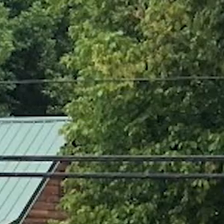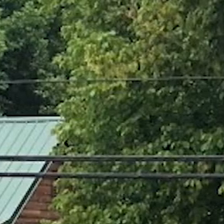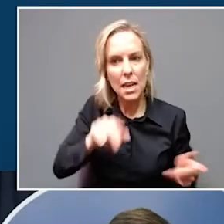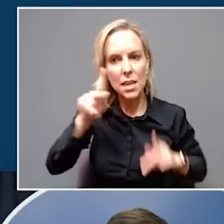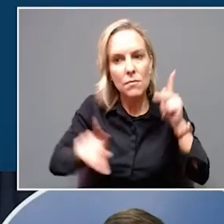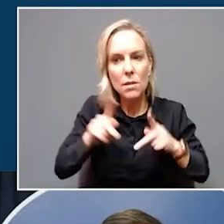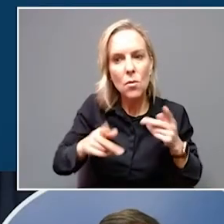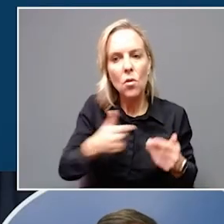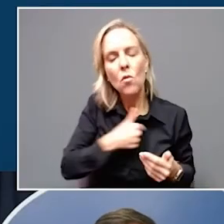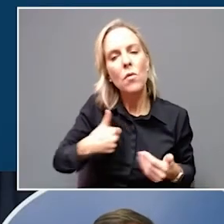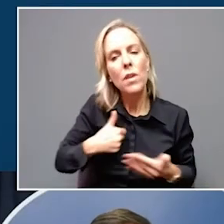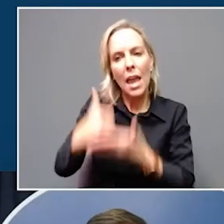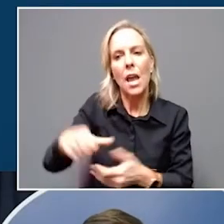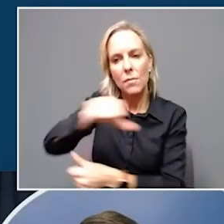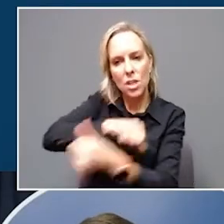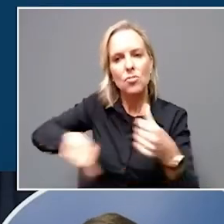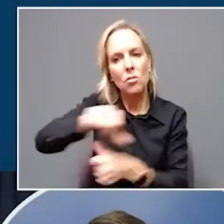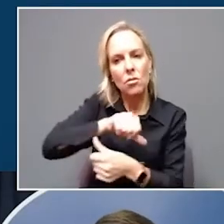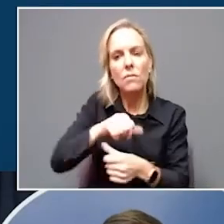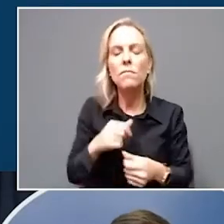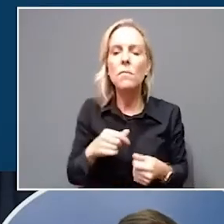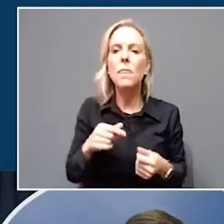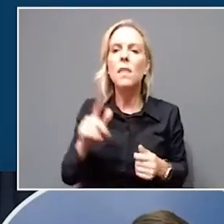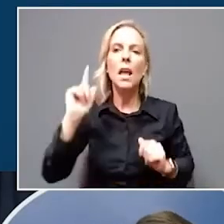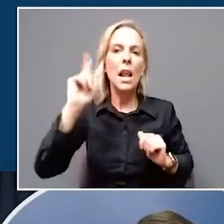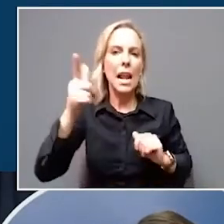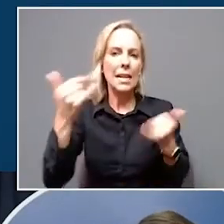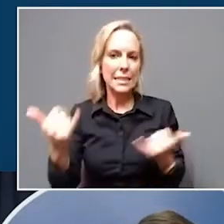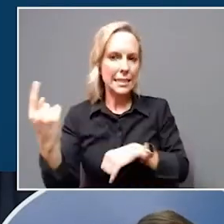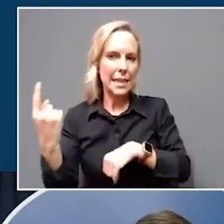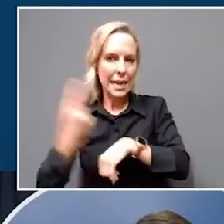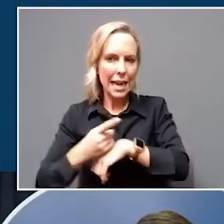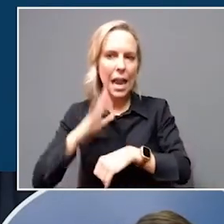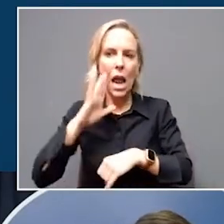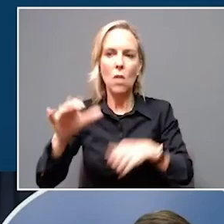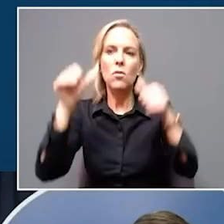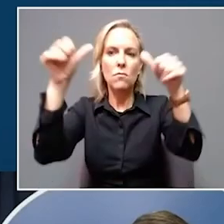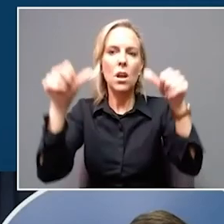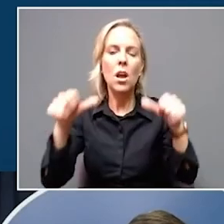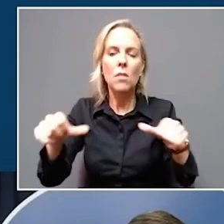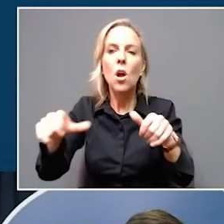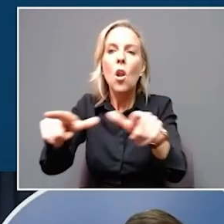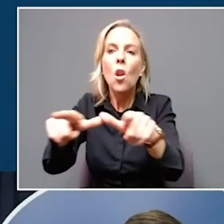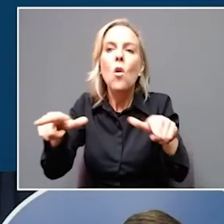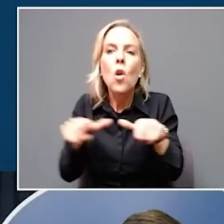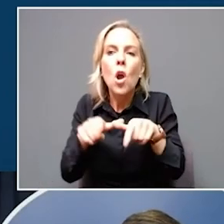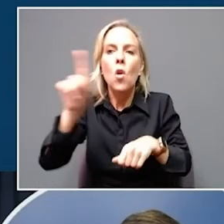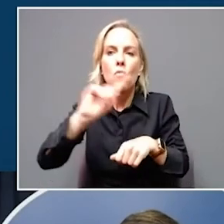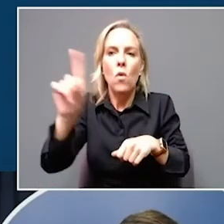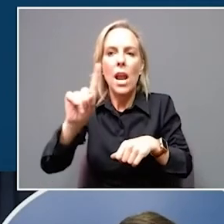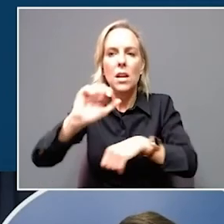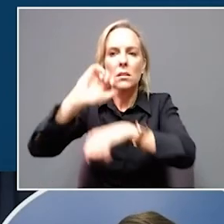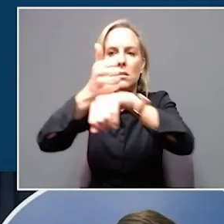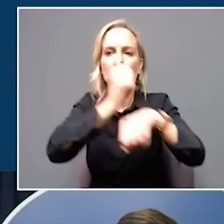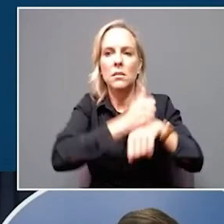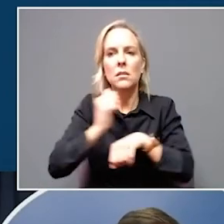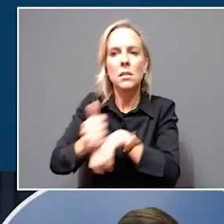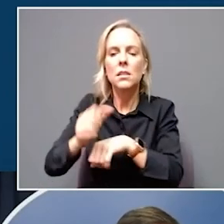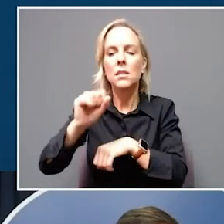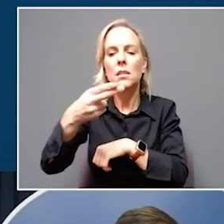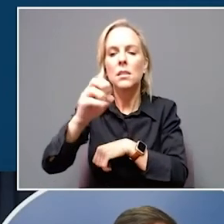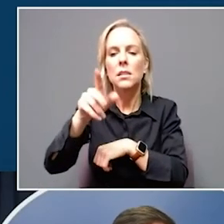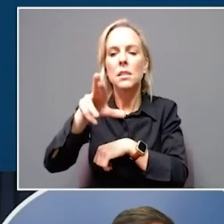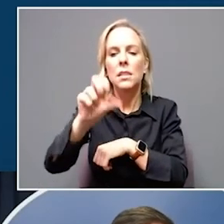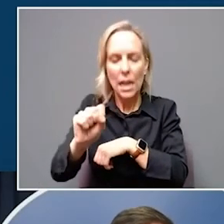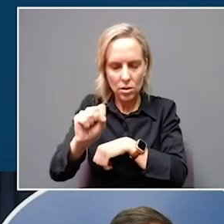affected. Later today, I'm going to be publishing the locations of where shelters are being set up, and I'm going to ask